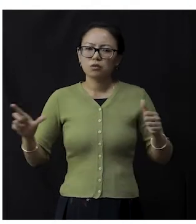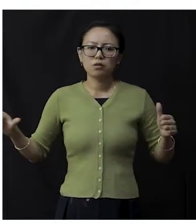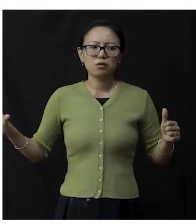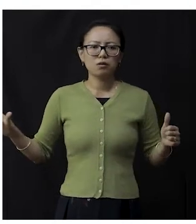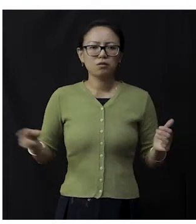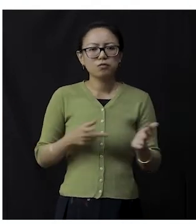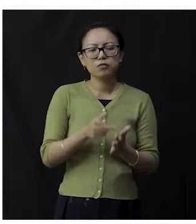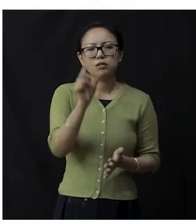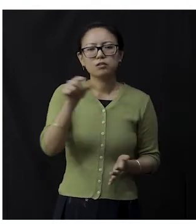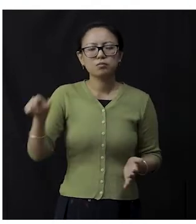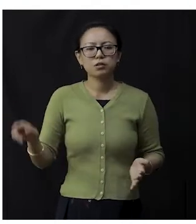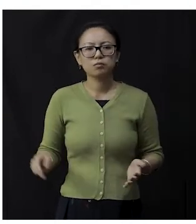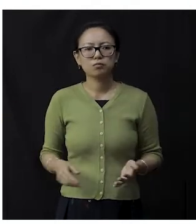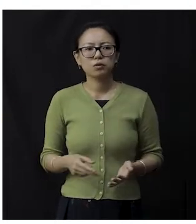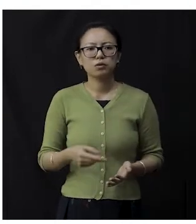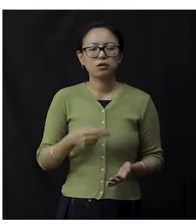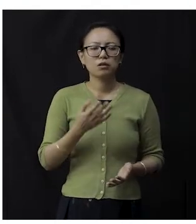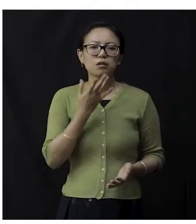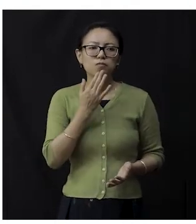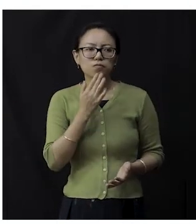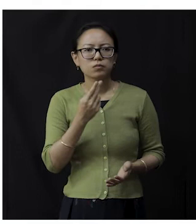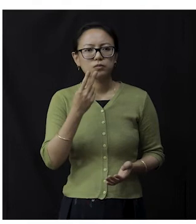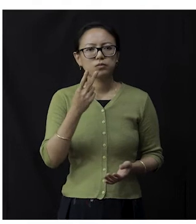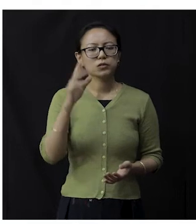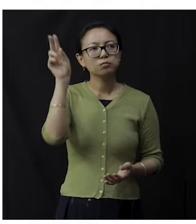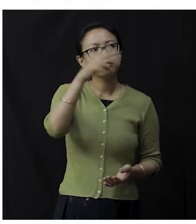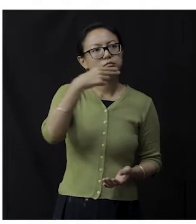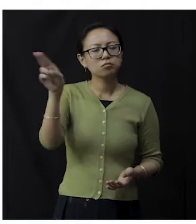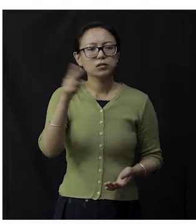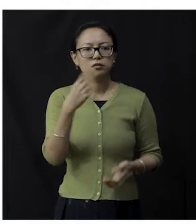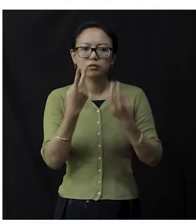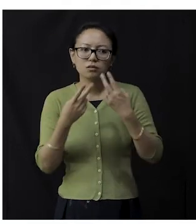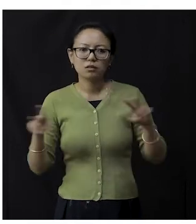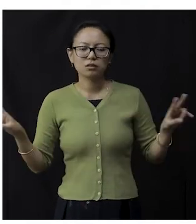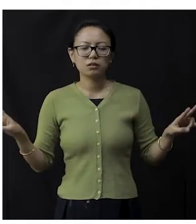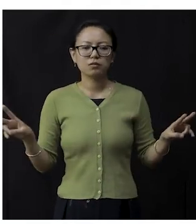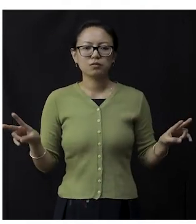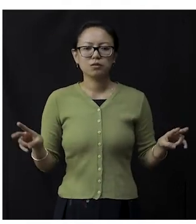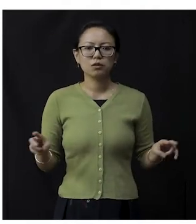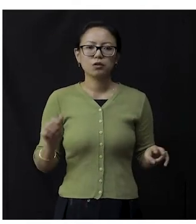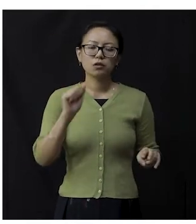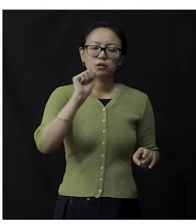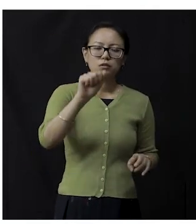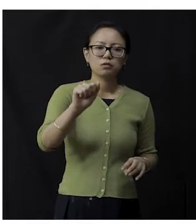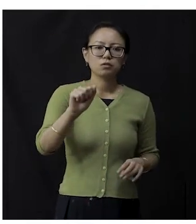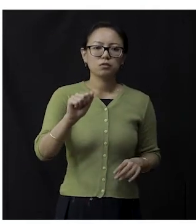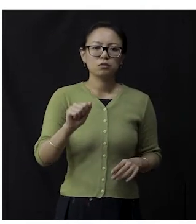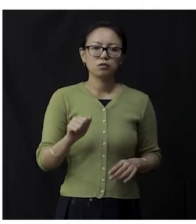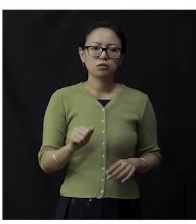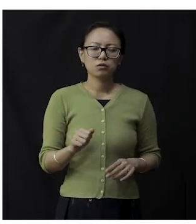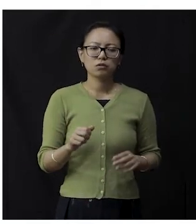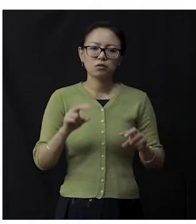and we painted all your furniture. And then also we rearranged it. We did it all